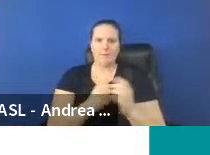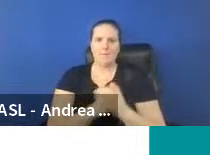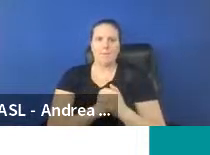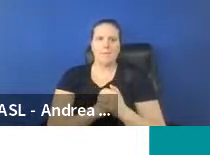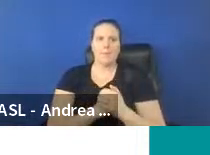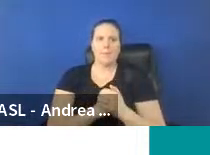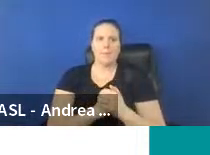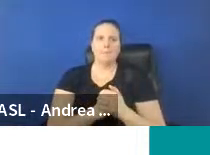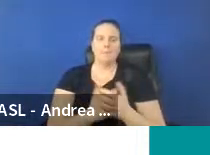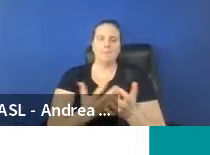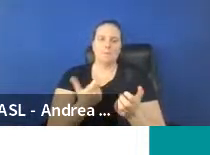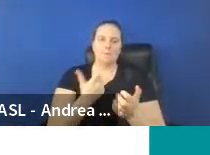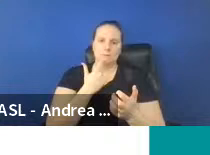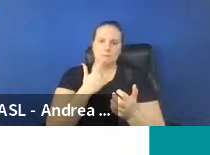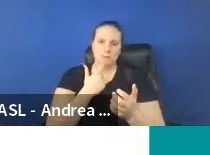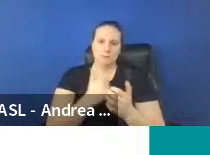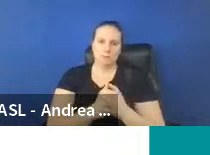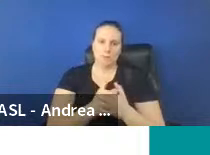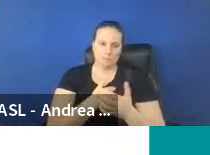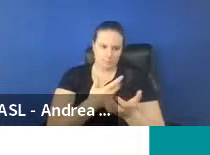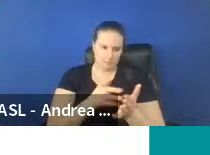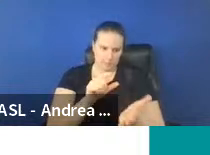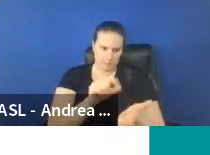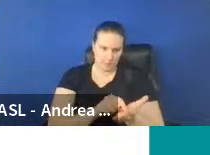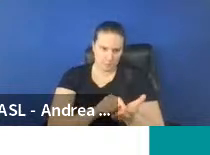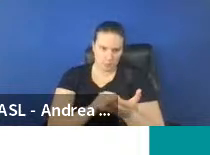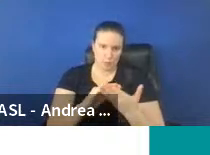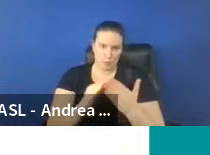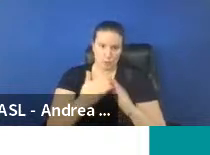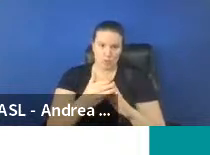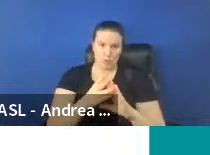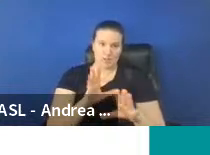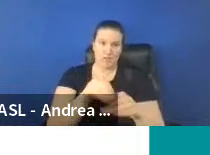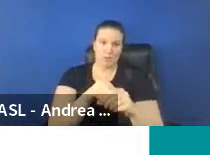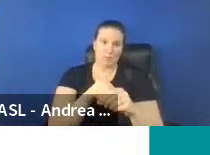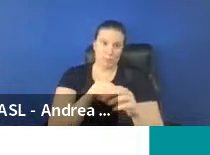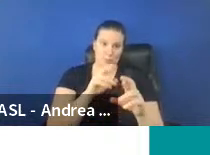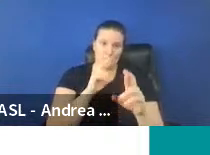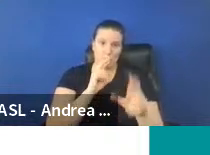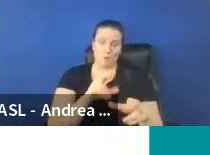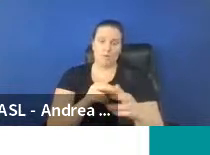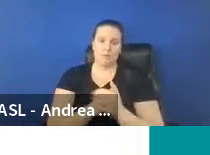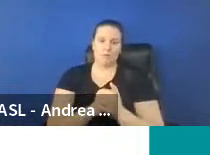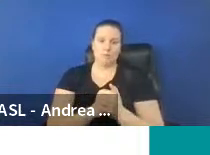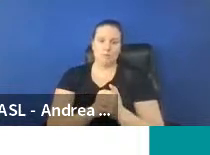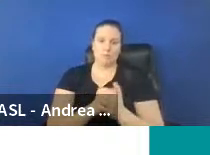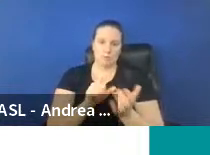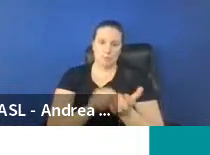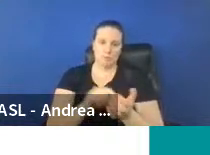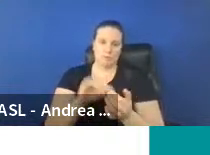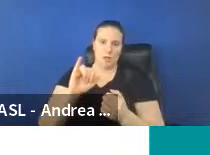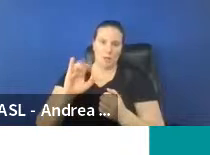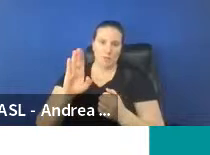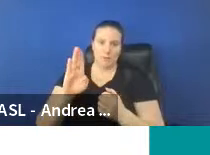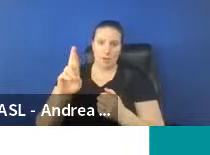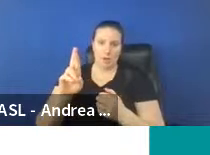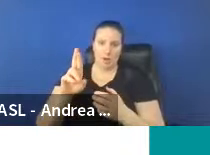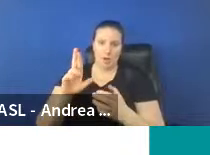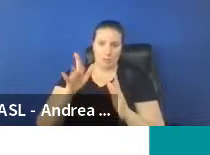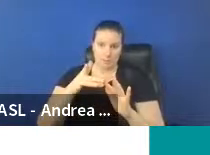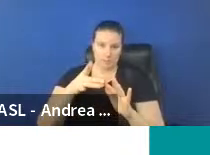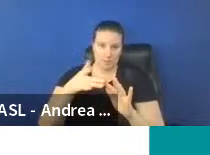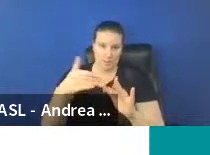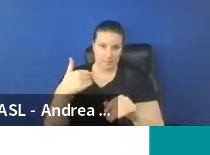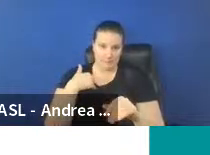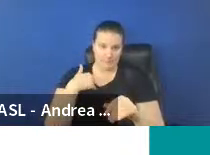to note that we have published our community engagement report. It's posted on the IBR website,